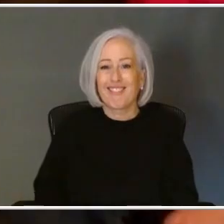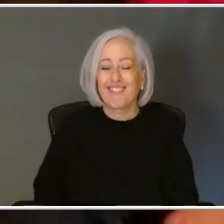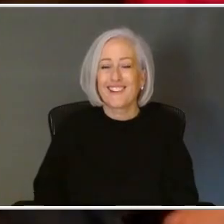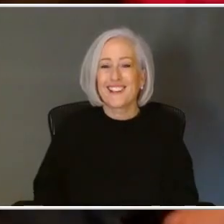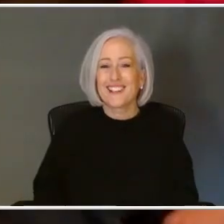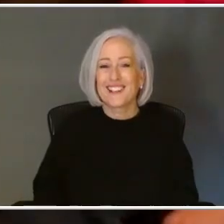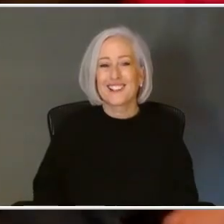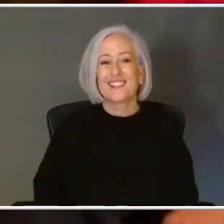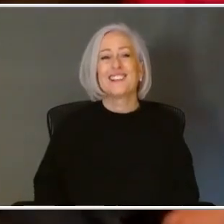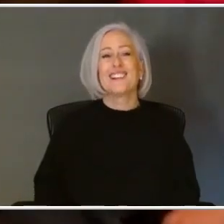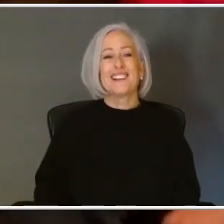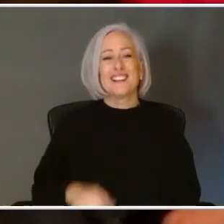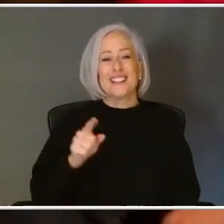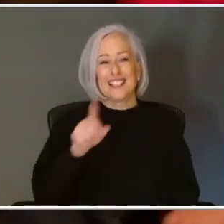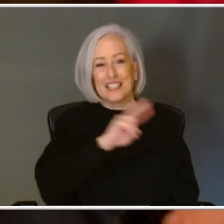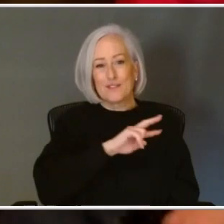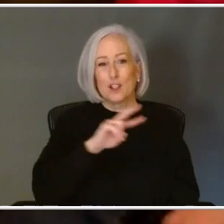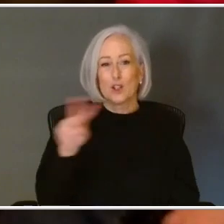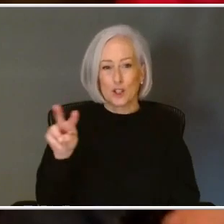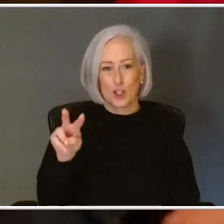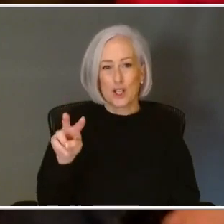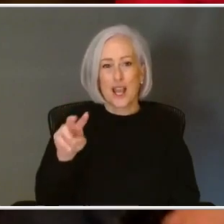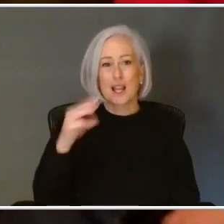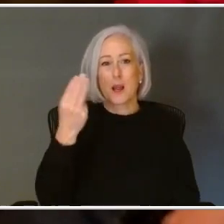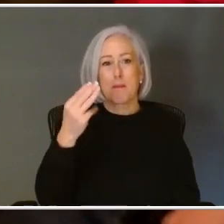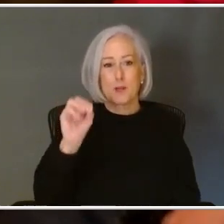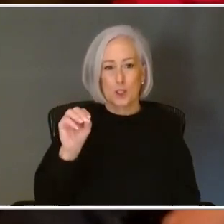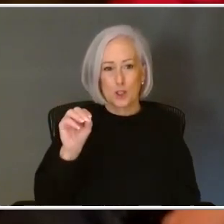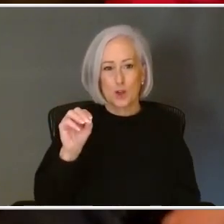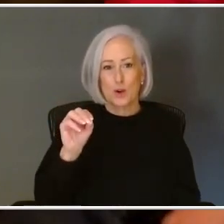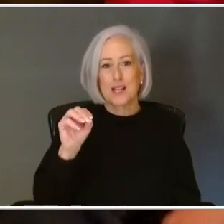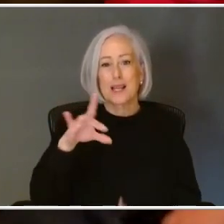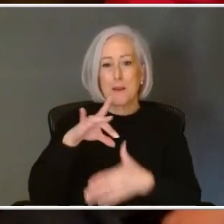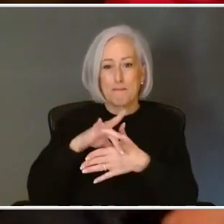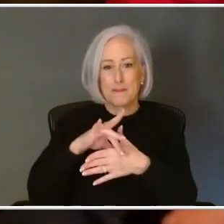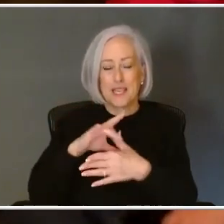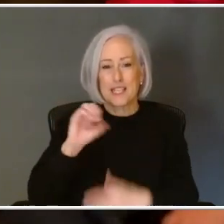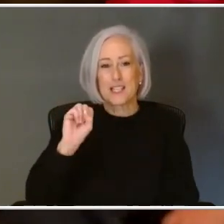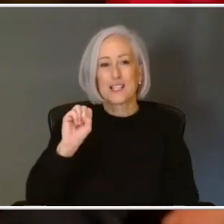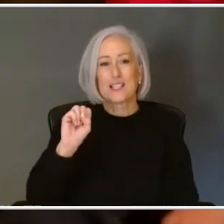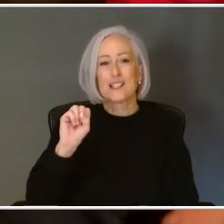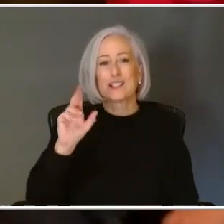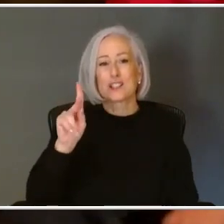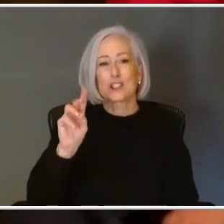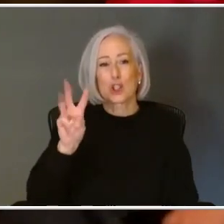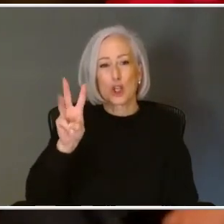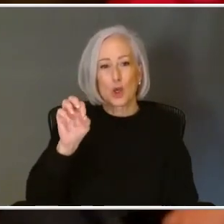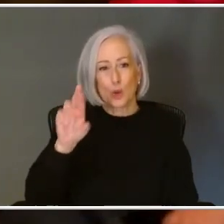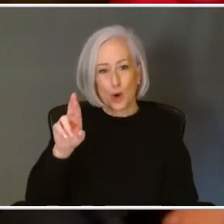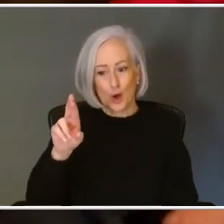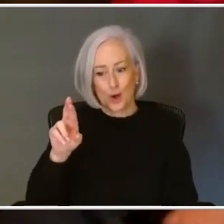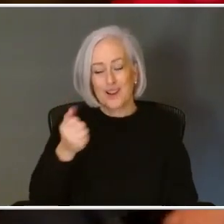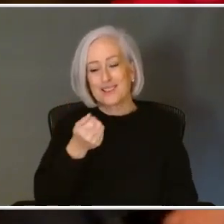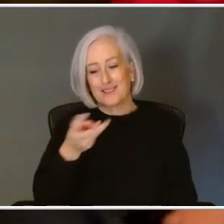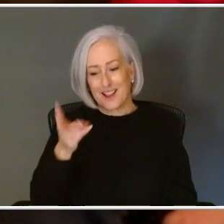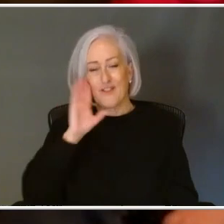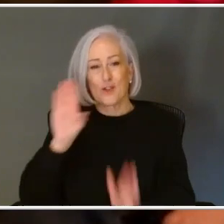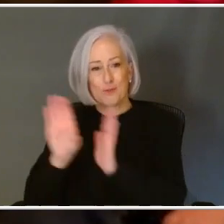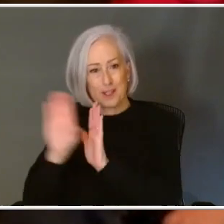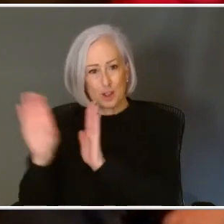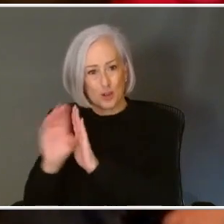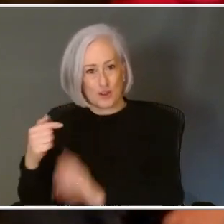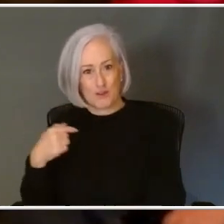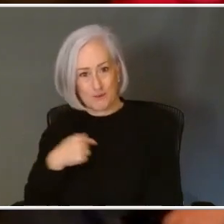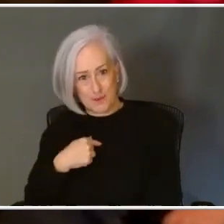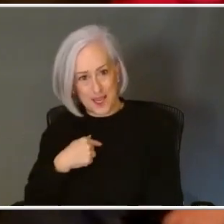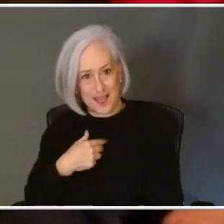Well, if you look up Missouri meat skewer, you get a few images of me and a lot more images of